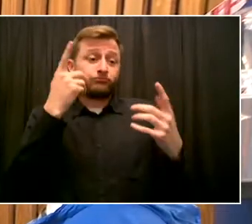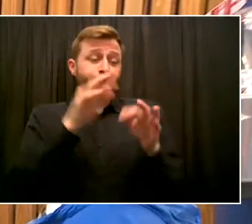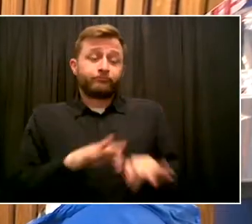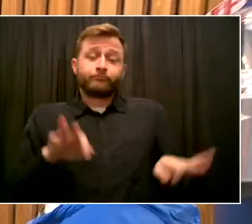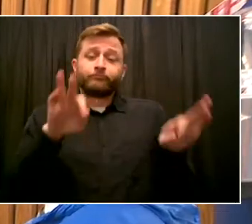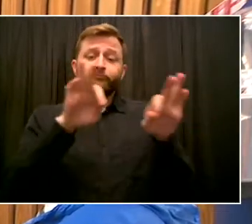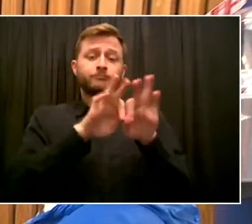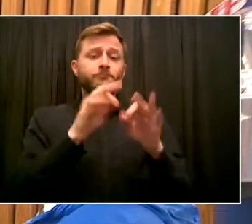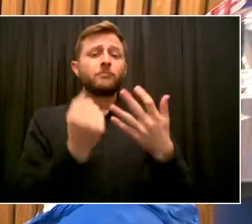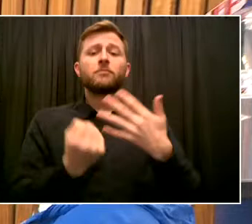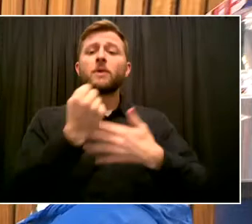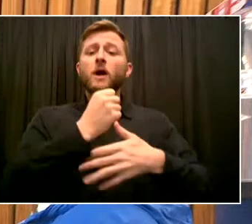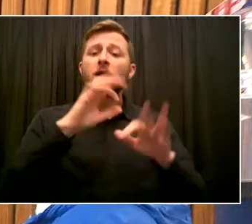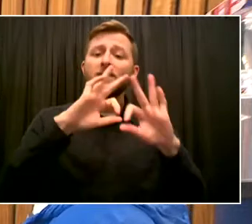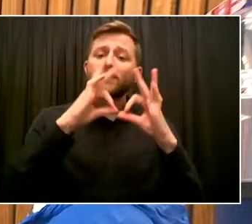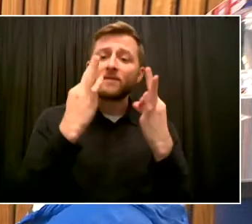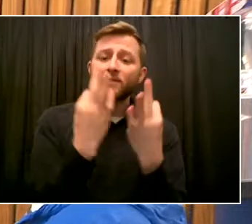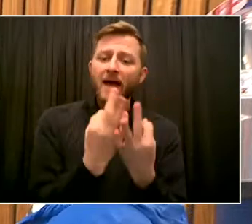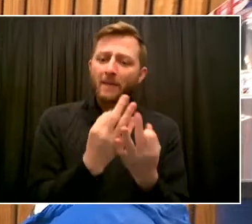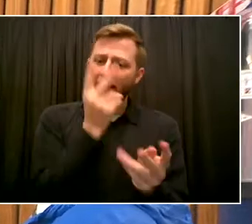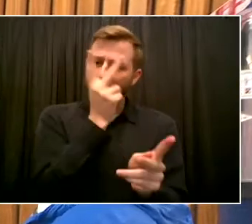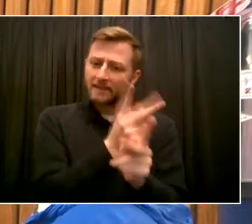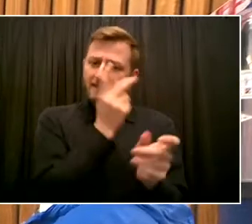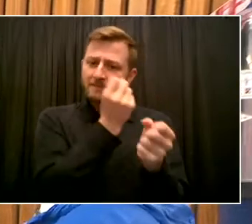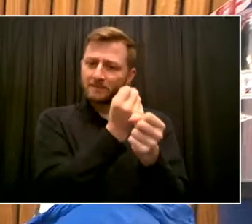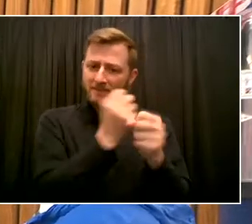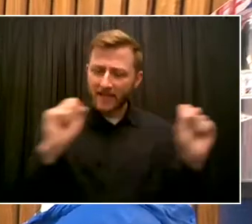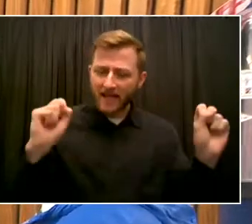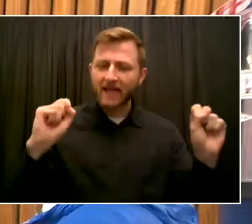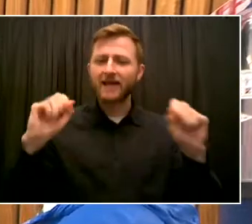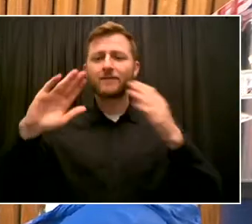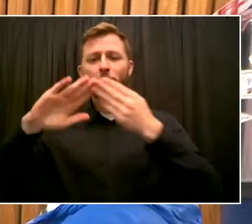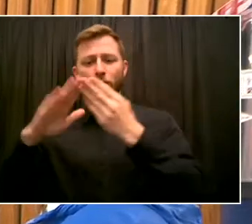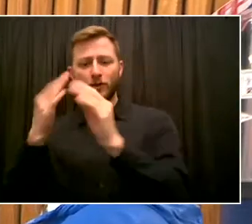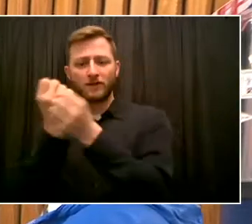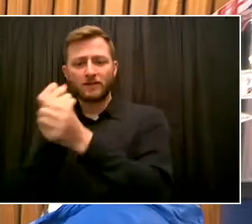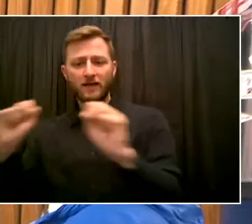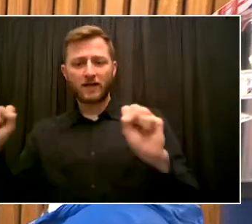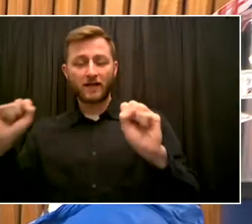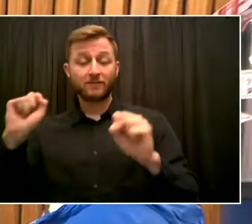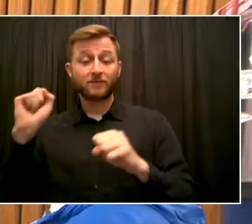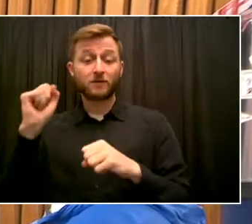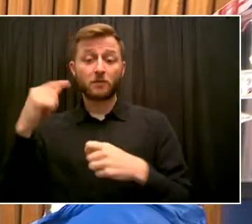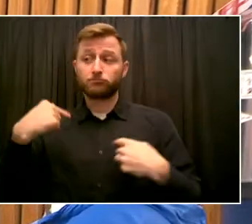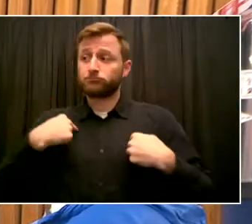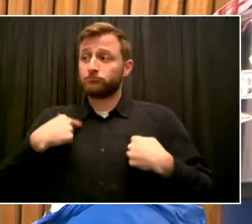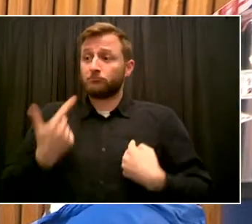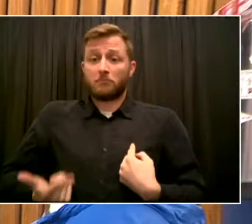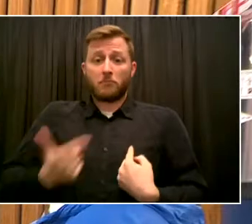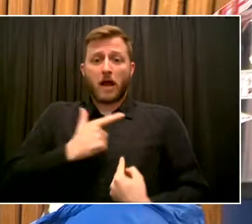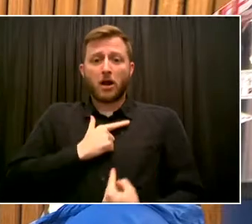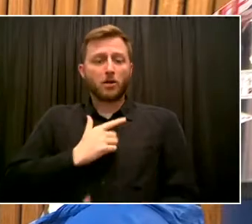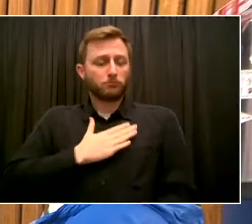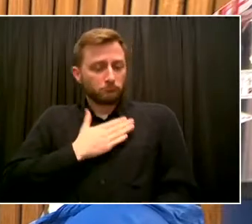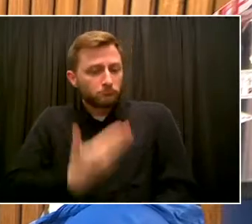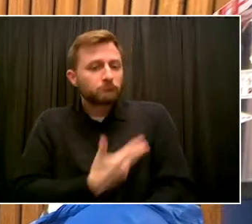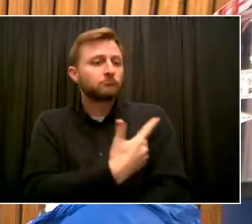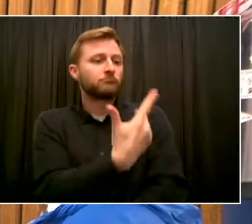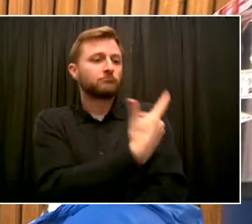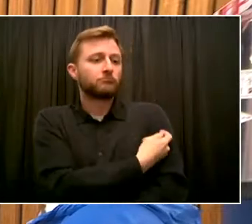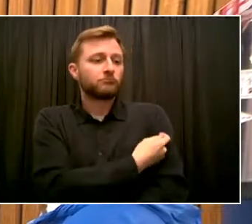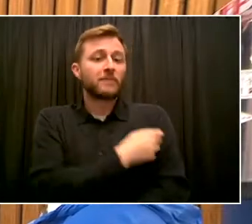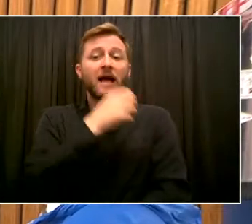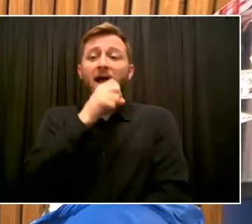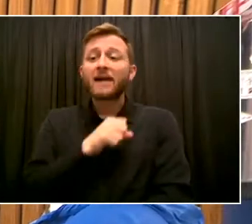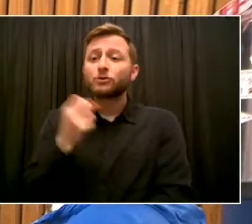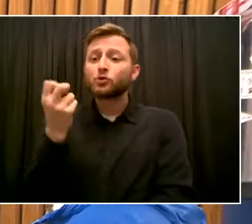was our turn, we did it. When our 12-year-old turned, when it was his turn. And now for these guys, we just, we're ready to do